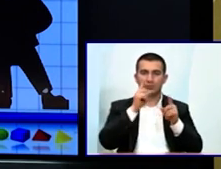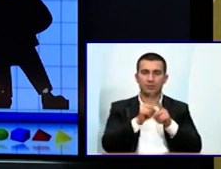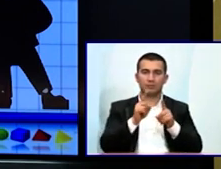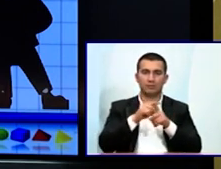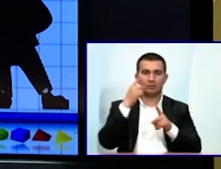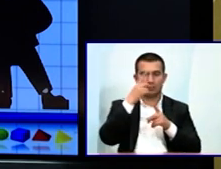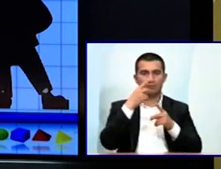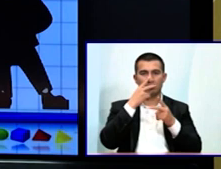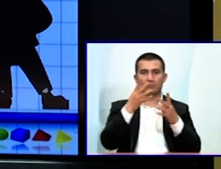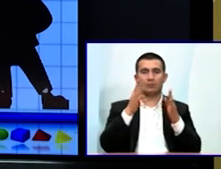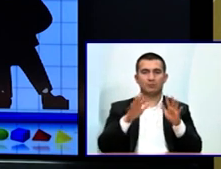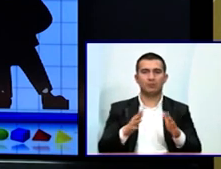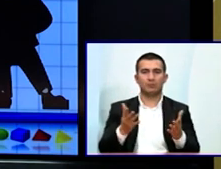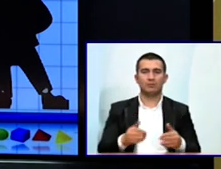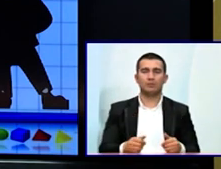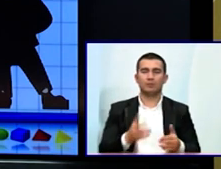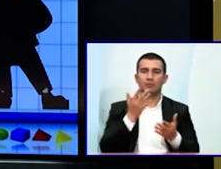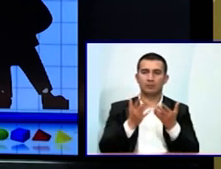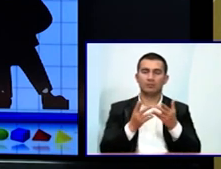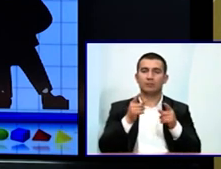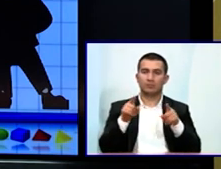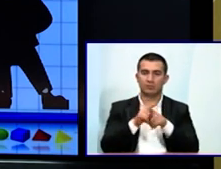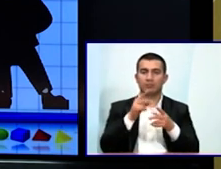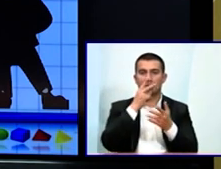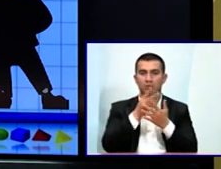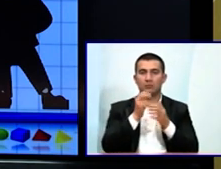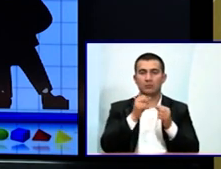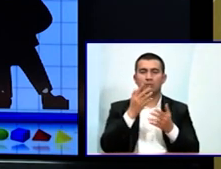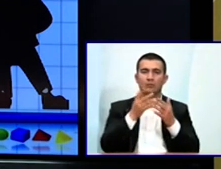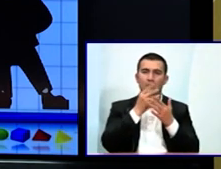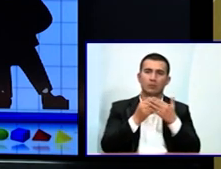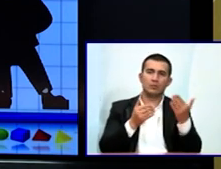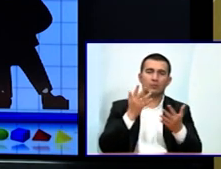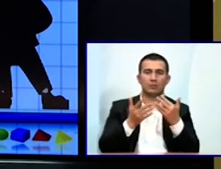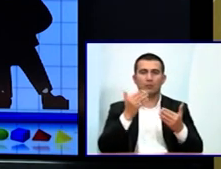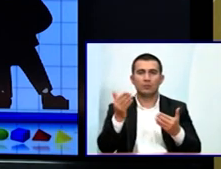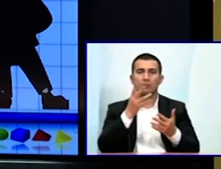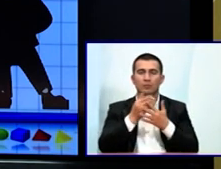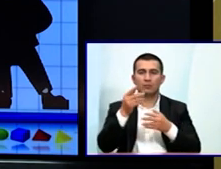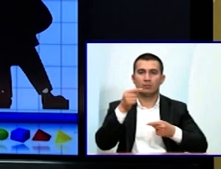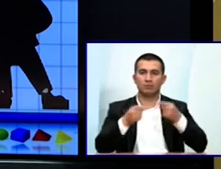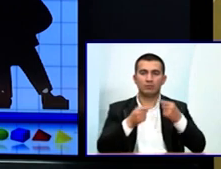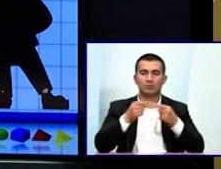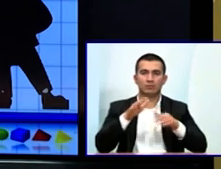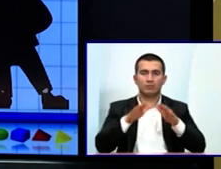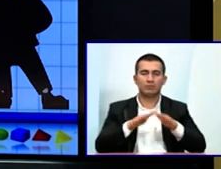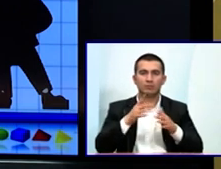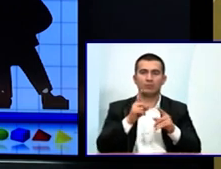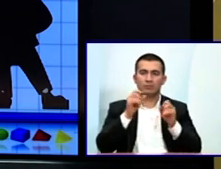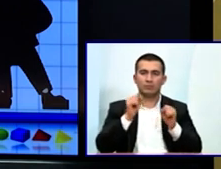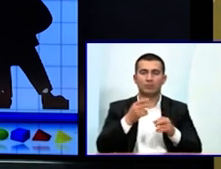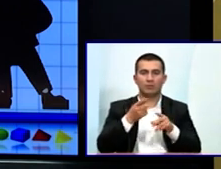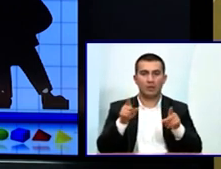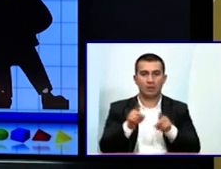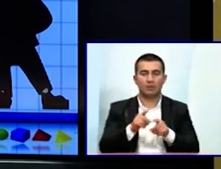ekan. Bunga ko'ra u yoki bu miqdorni taqqoslash mumkin ekan. Ammo uni chizish